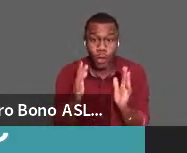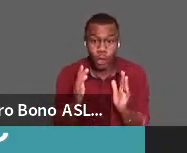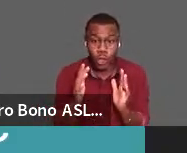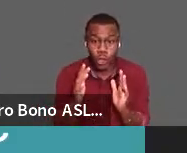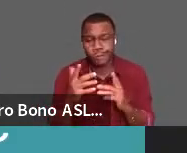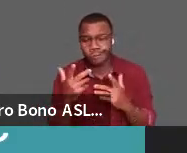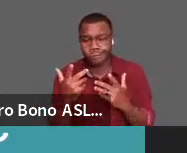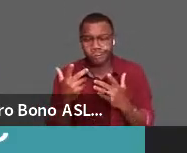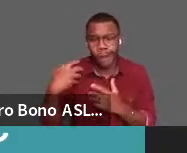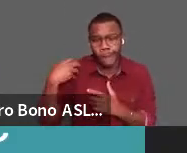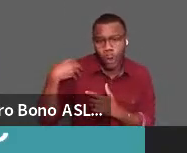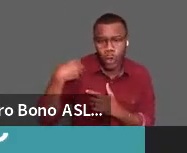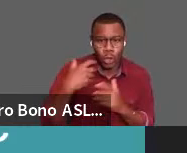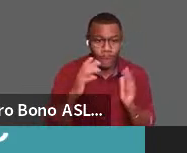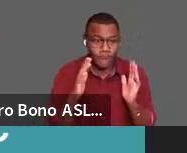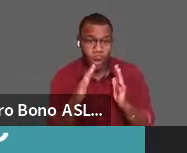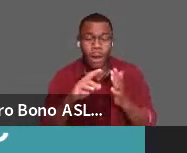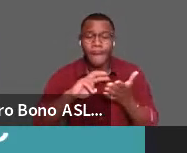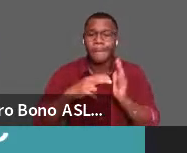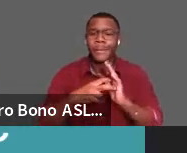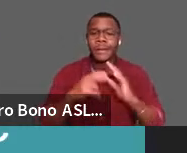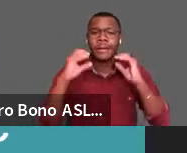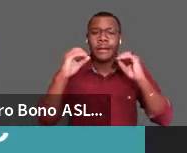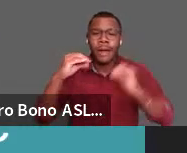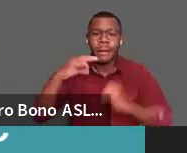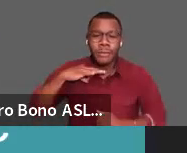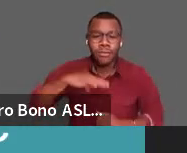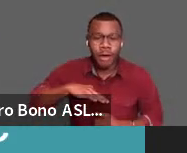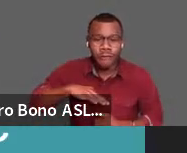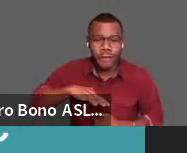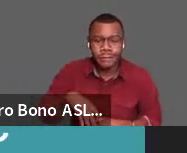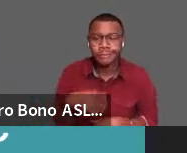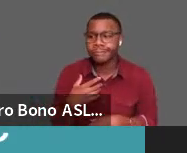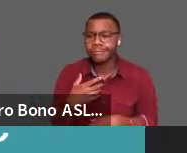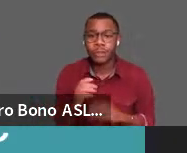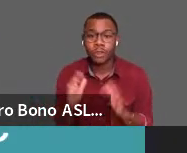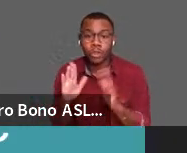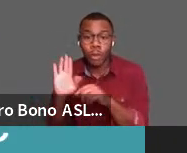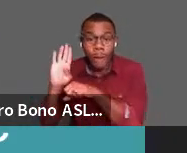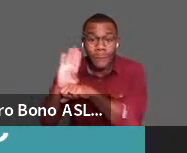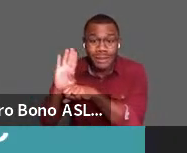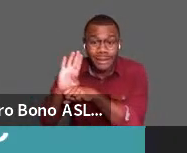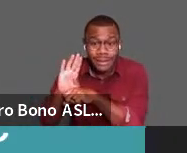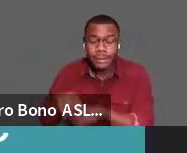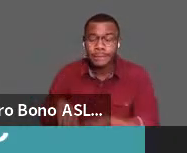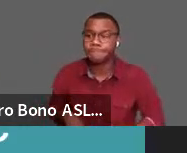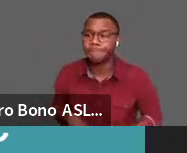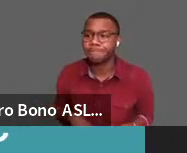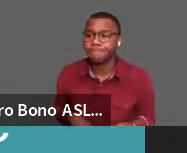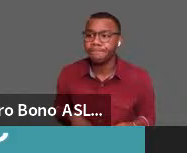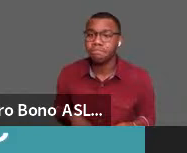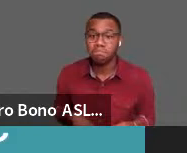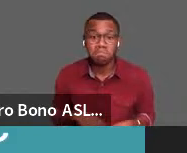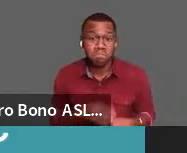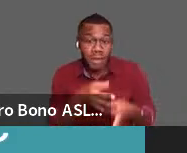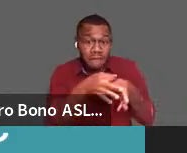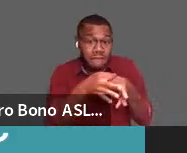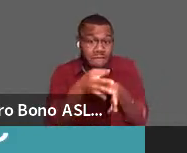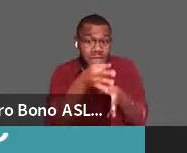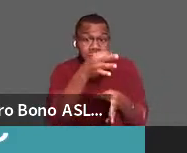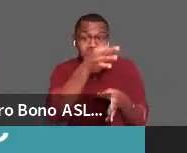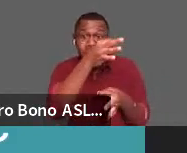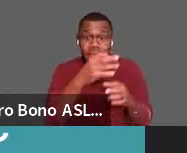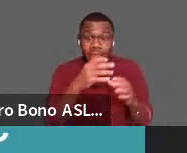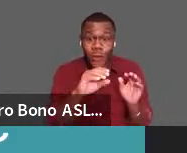that means everything from nonprofits to small businesses, faith-based organizations, et